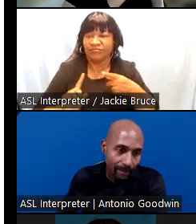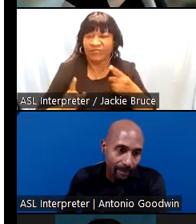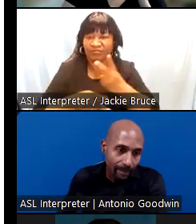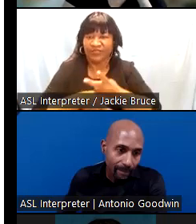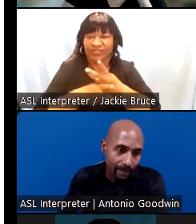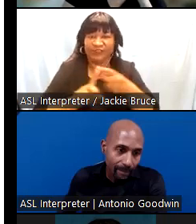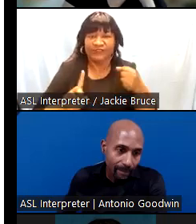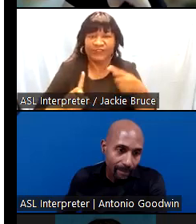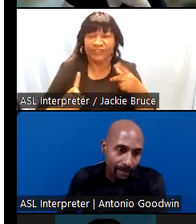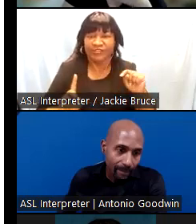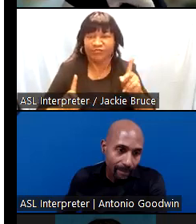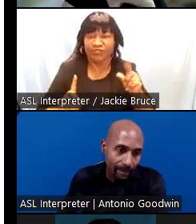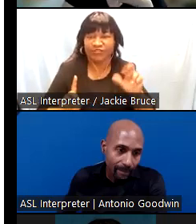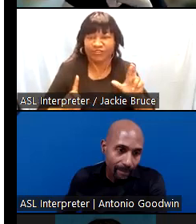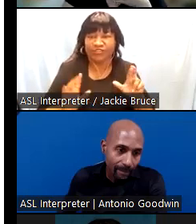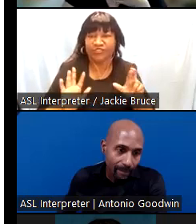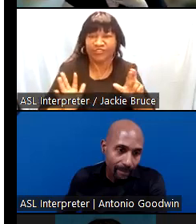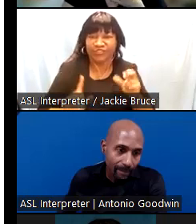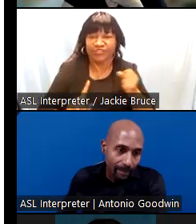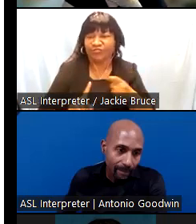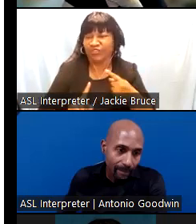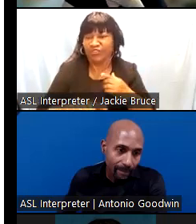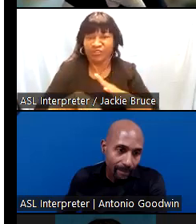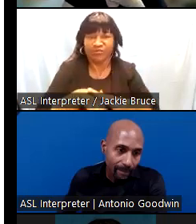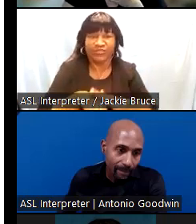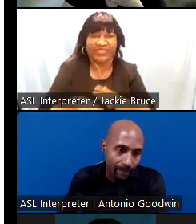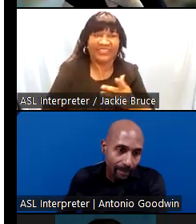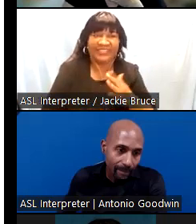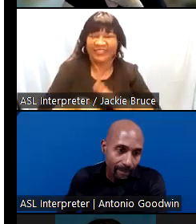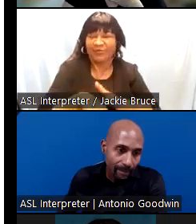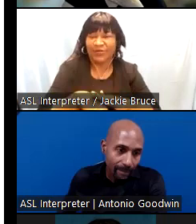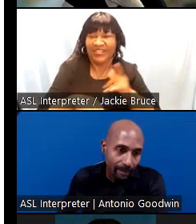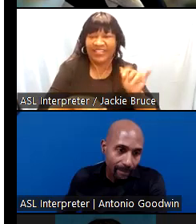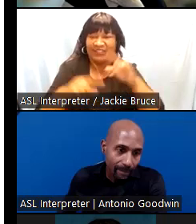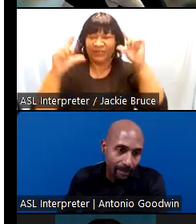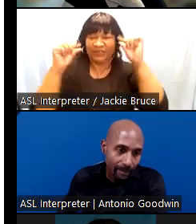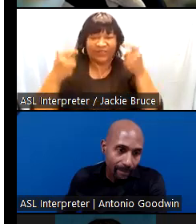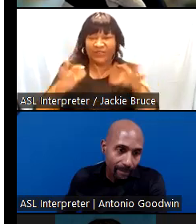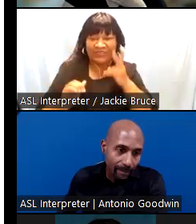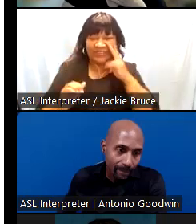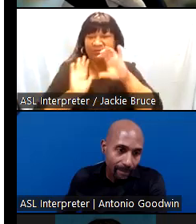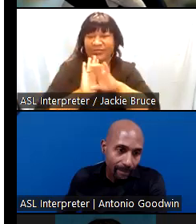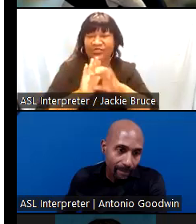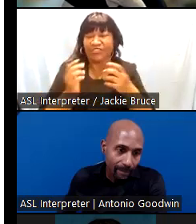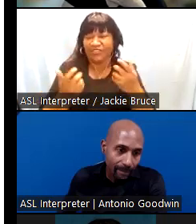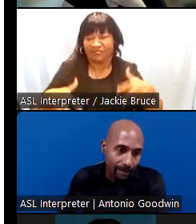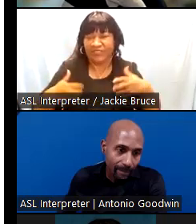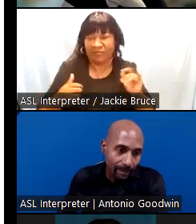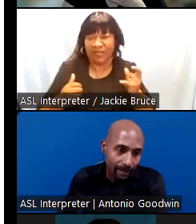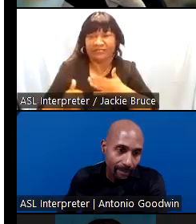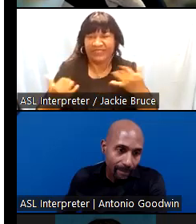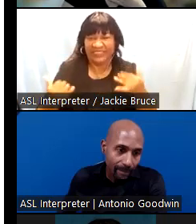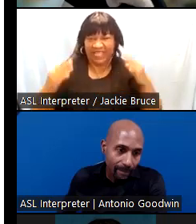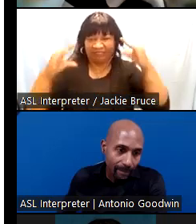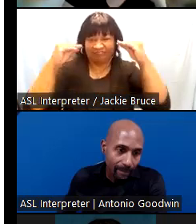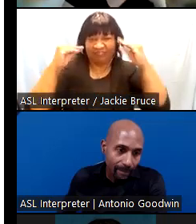Even though there's lots of research that trigger warnings don't work, but here's your warning to close your eyes if you don't want to see pictures. But I'm going